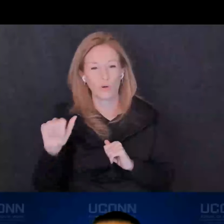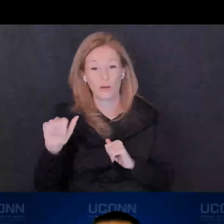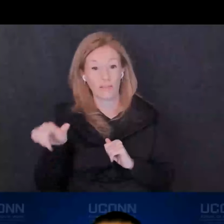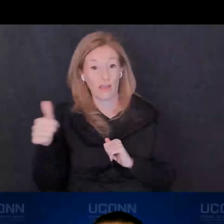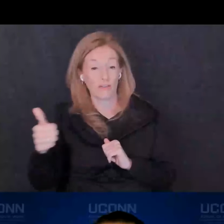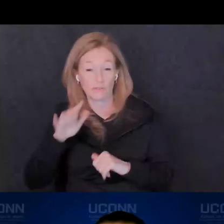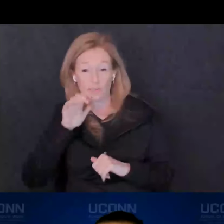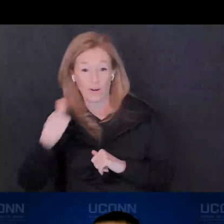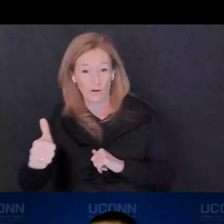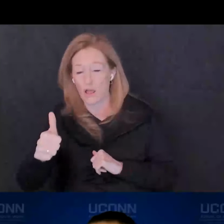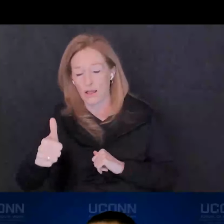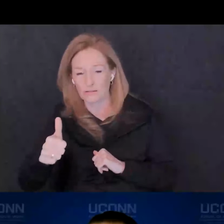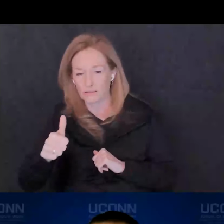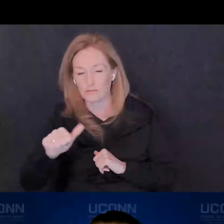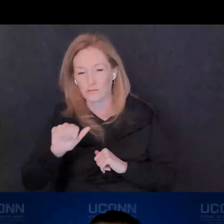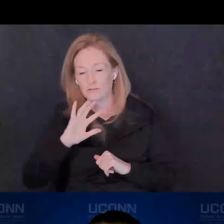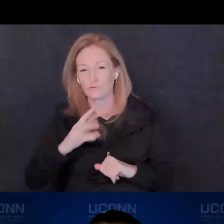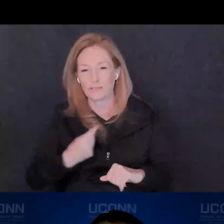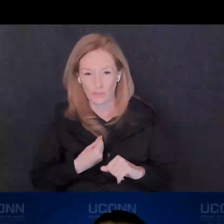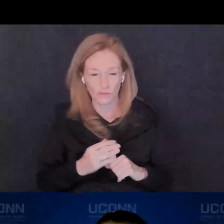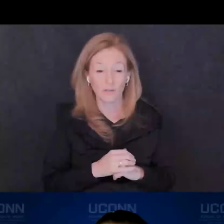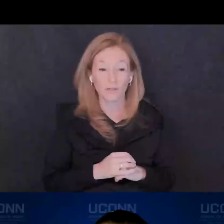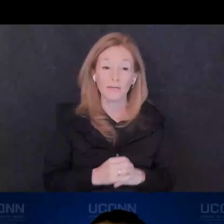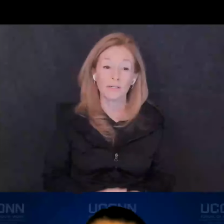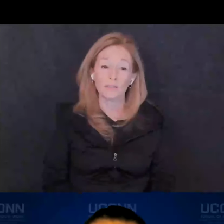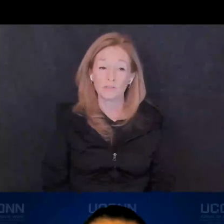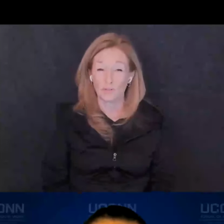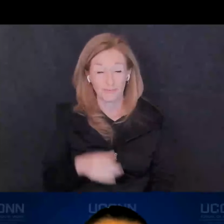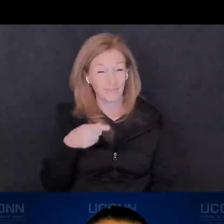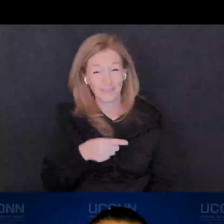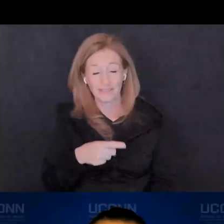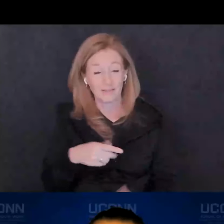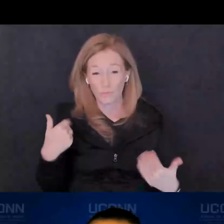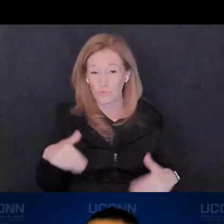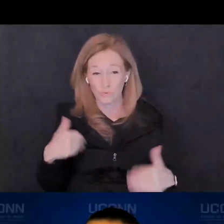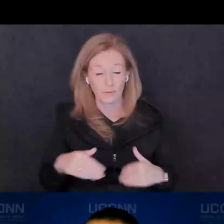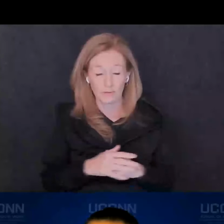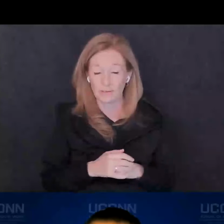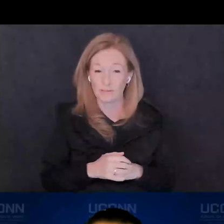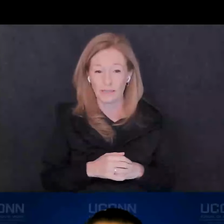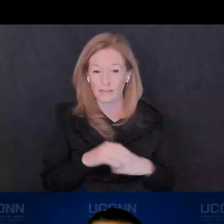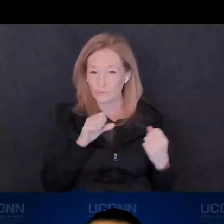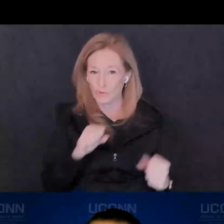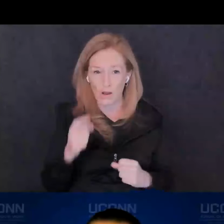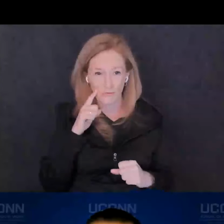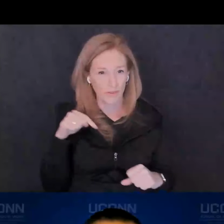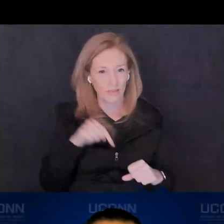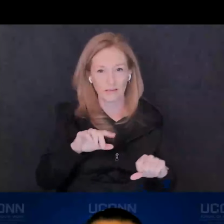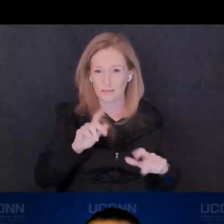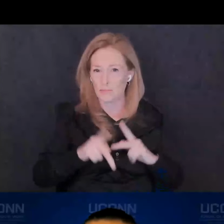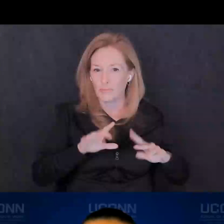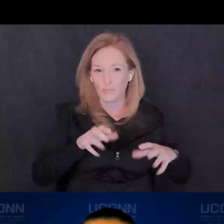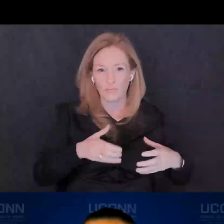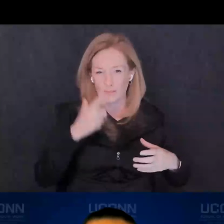So as you can see from those data points, this is pervasive for this population, and it's because of all